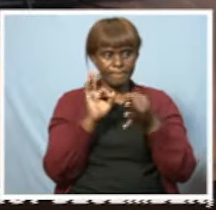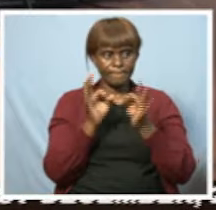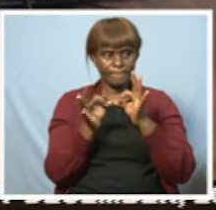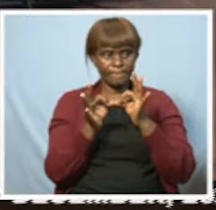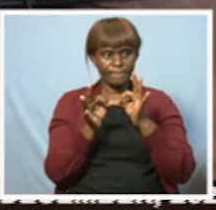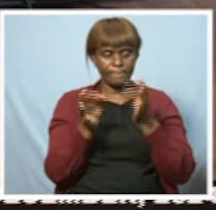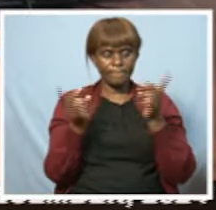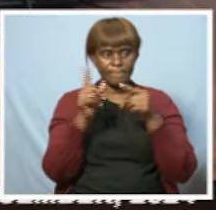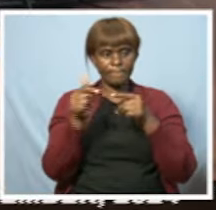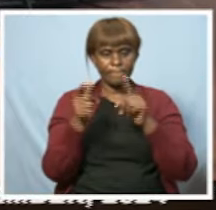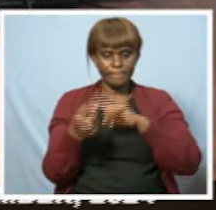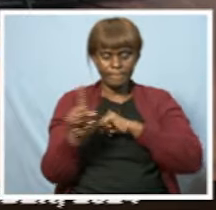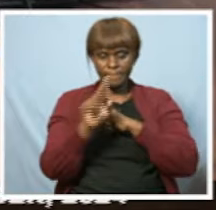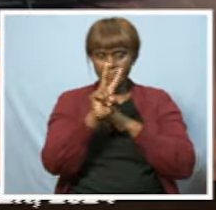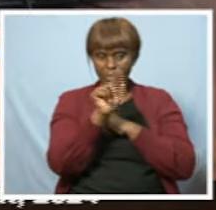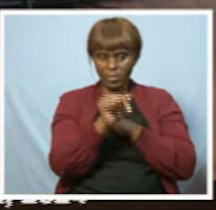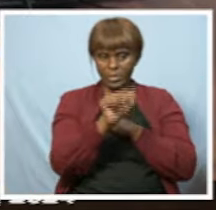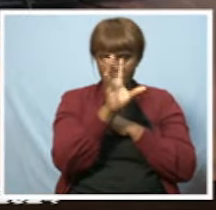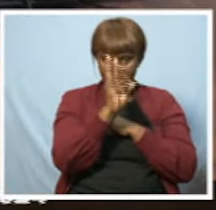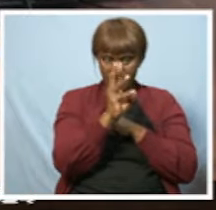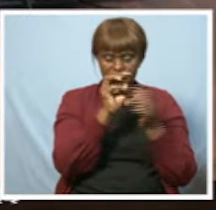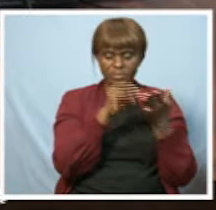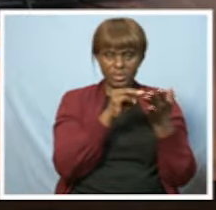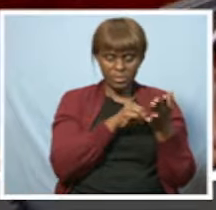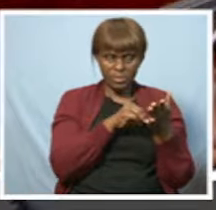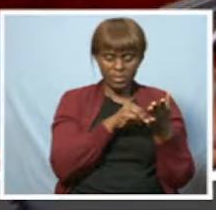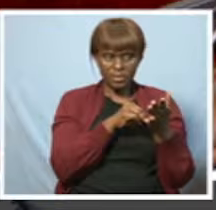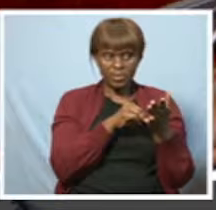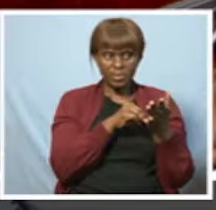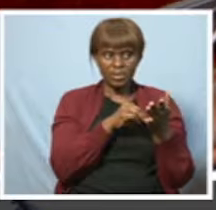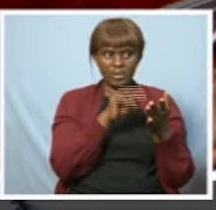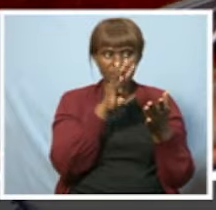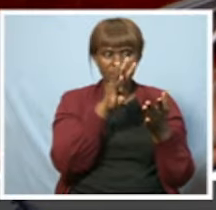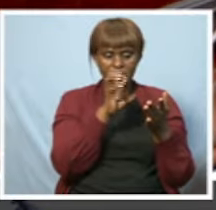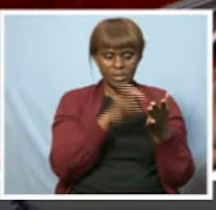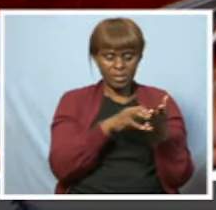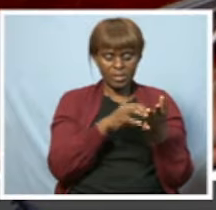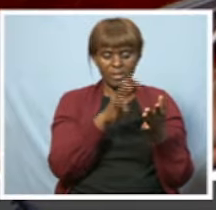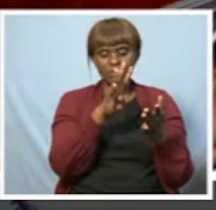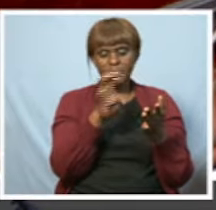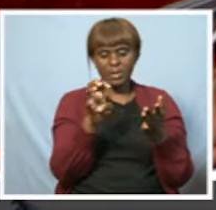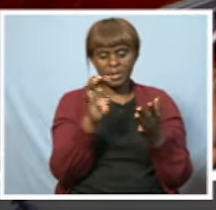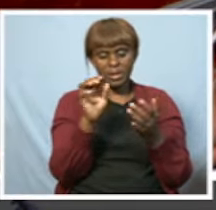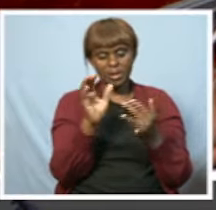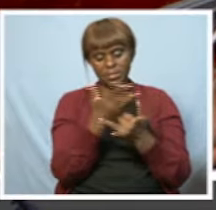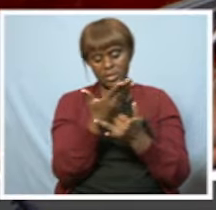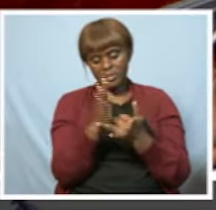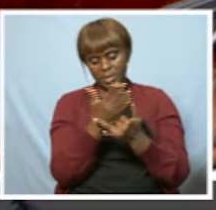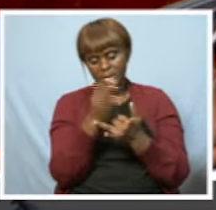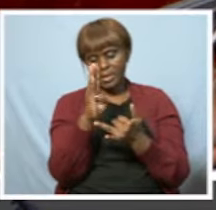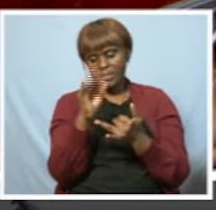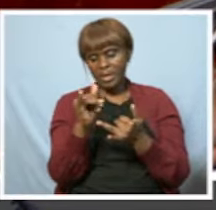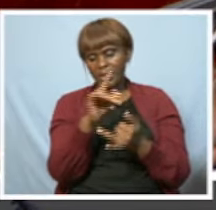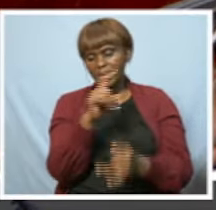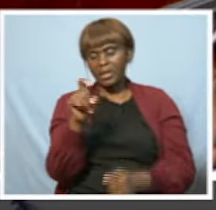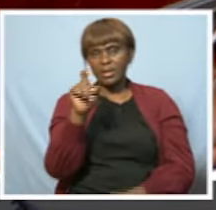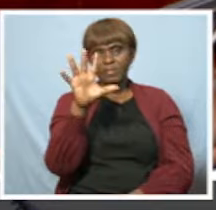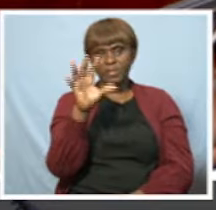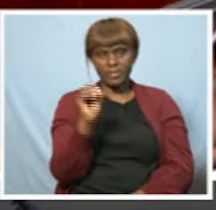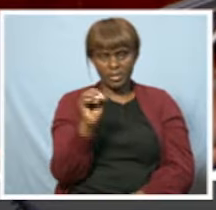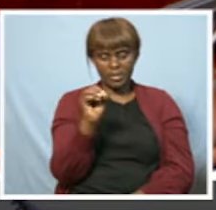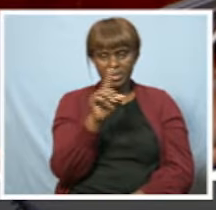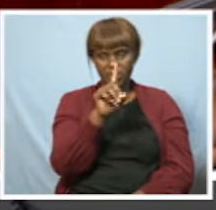so when you get 2.6 million, 4,400 and divide by